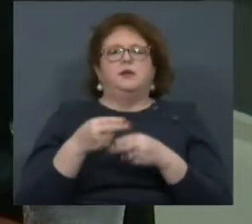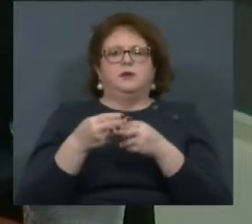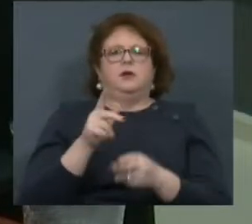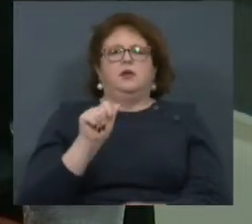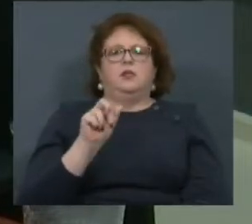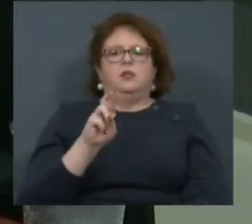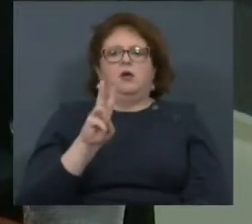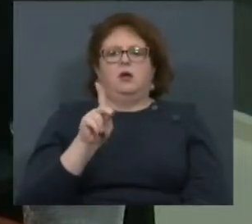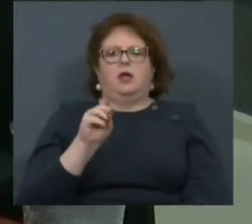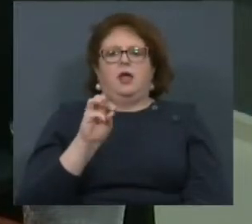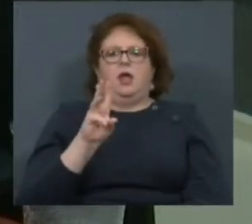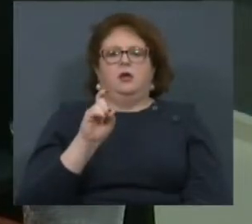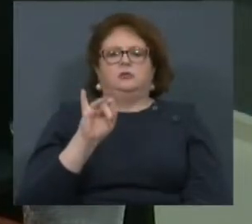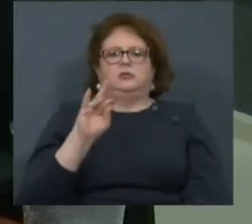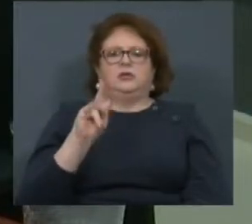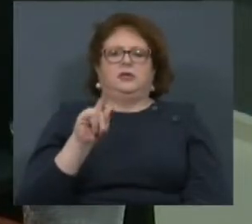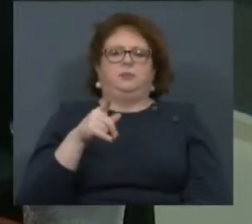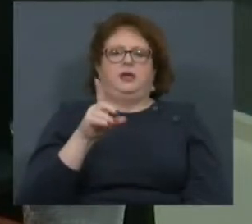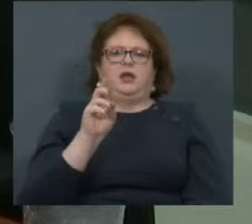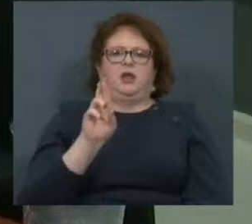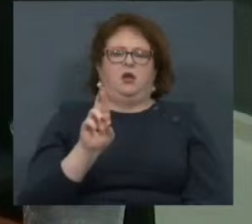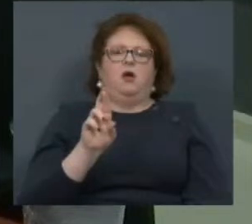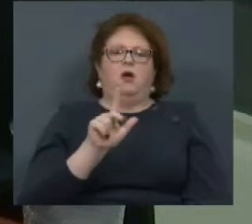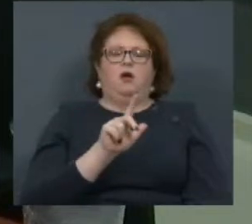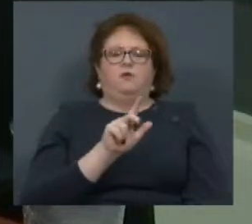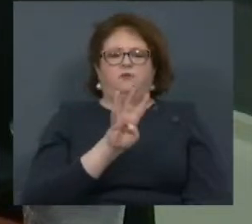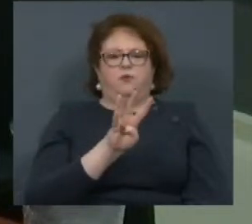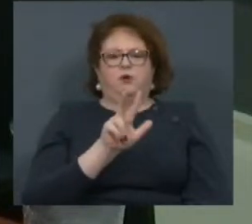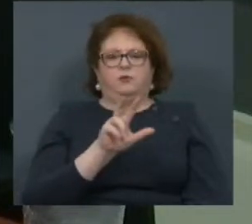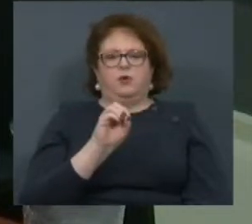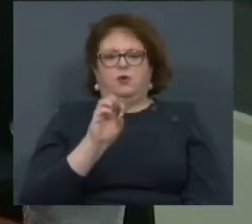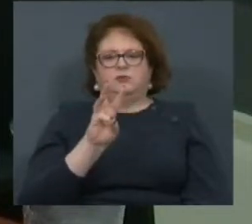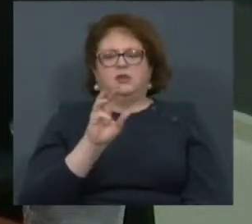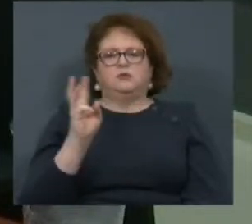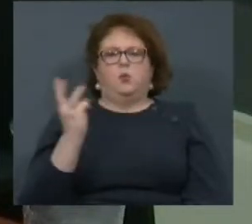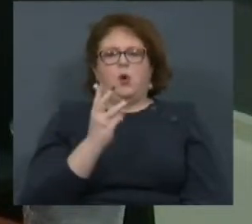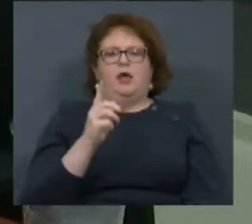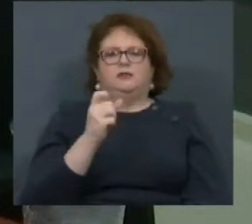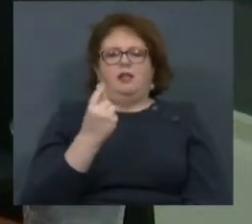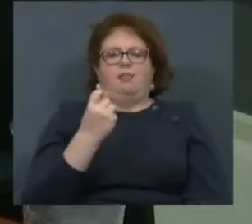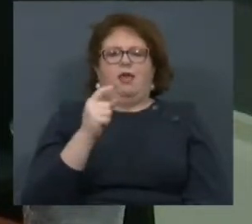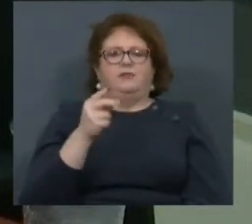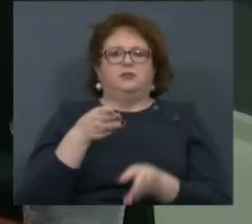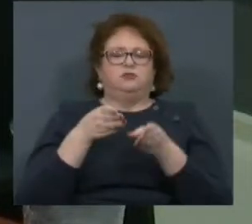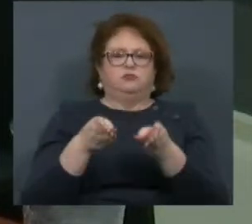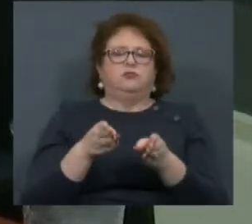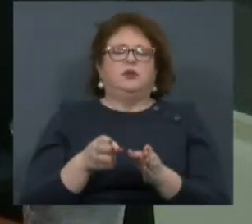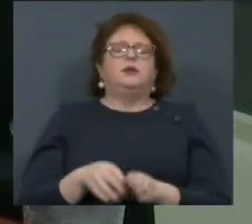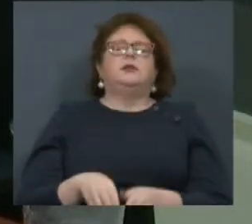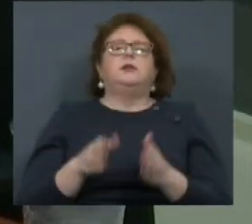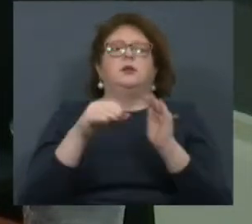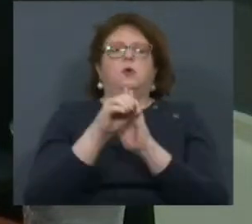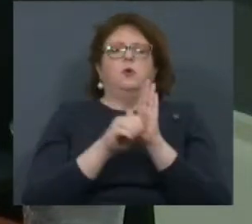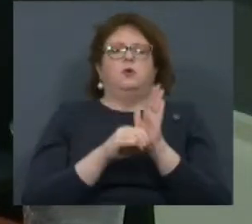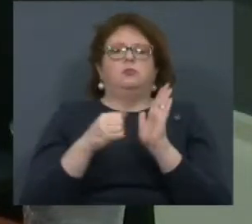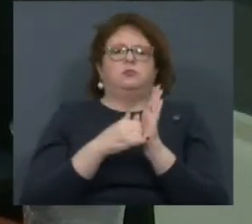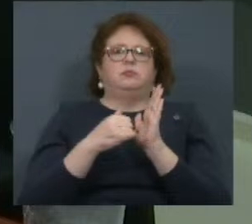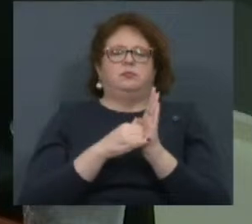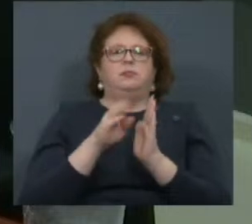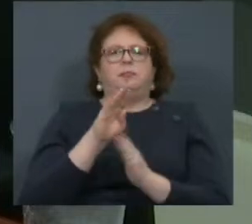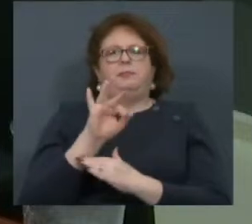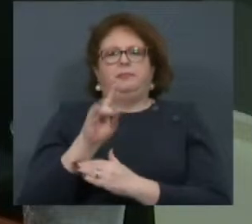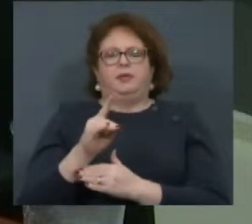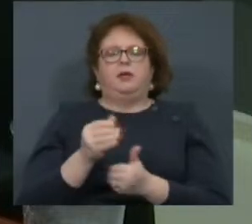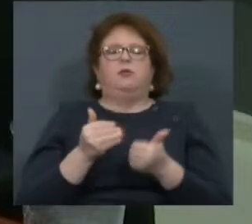Larkowski PDR, located at 4306 West 11th Street. An ordinance to declare it impractical and unfeasible to bid to authorize the